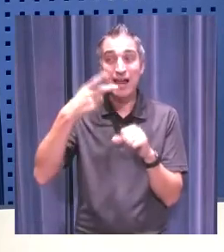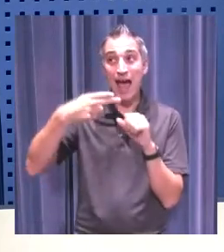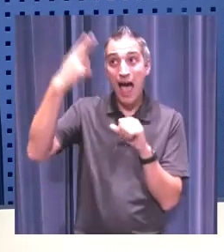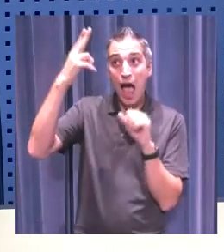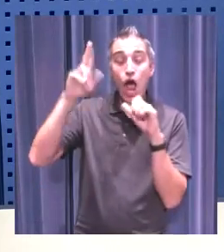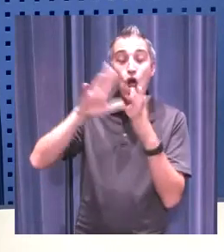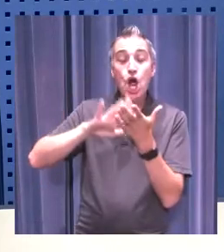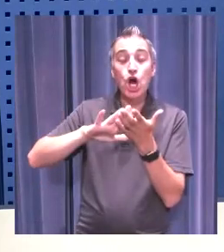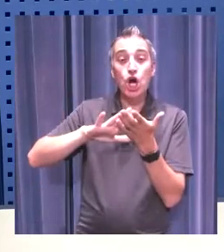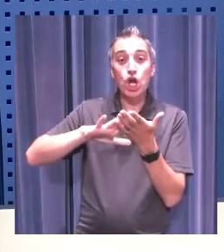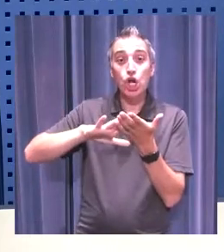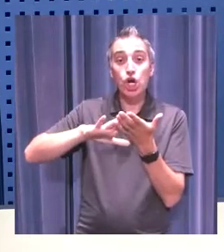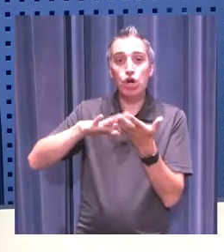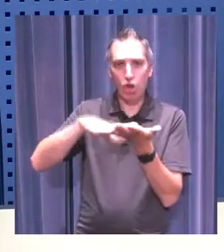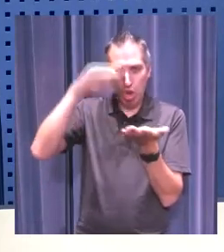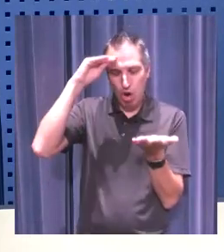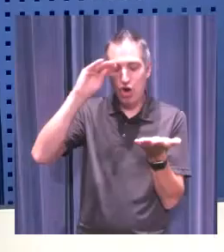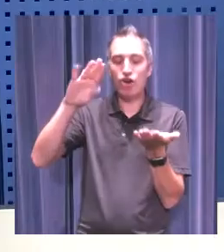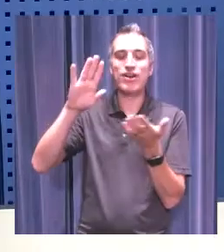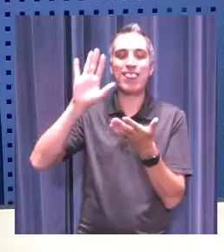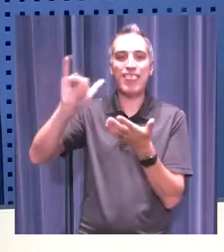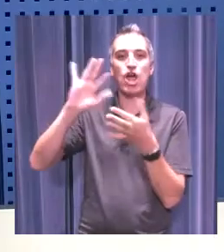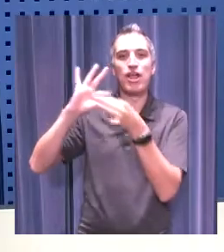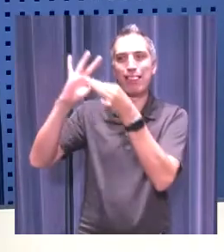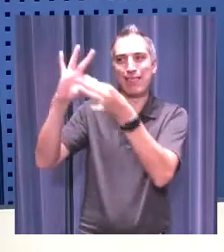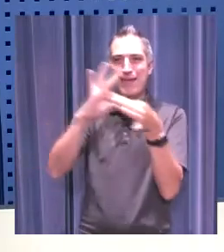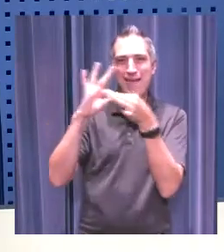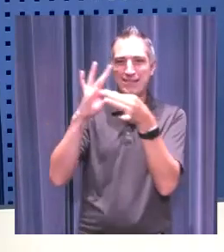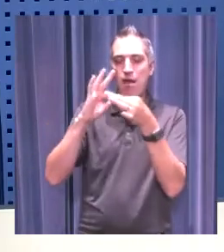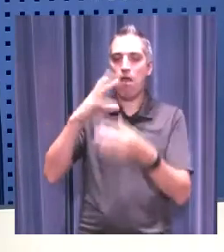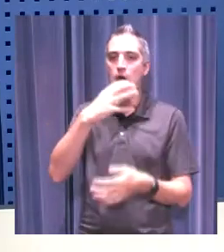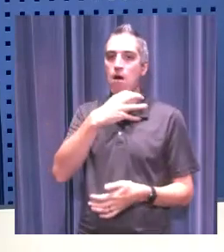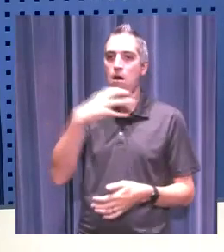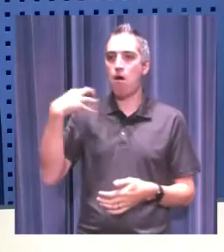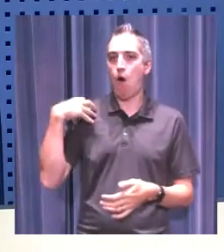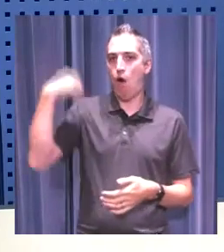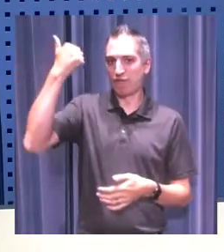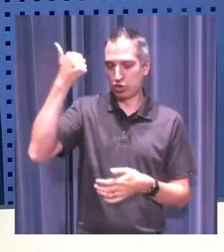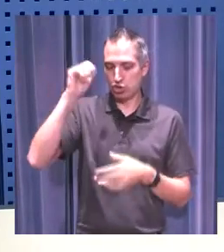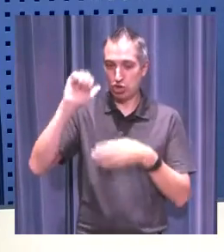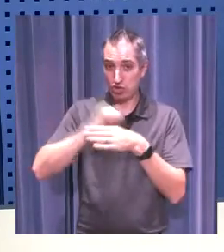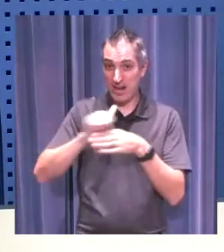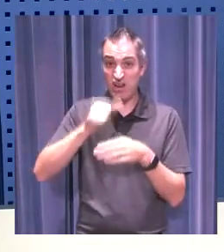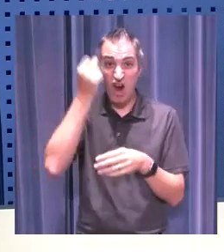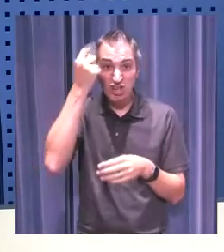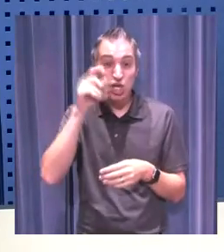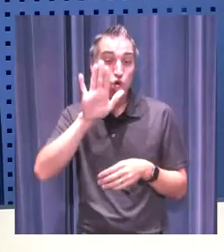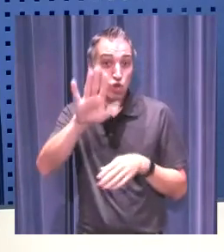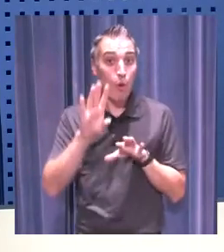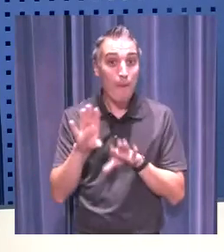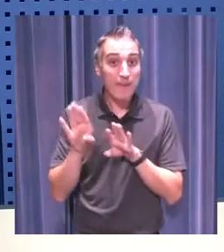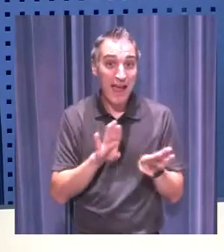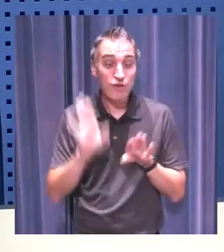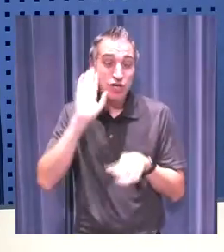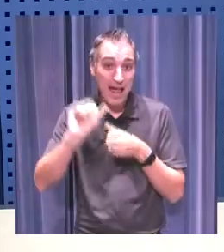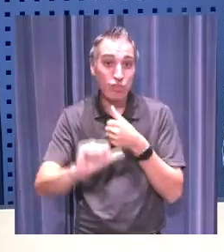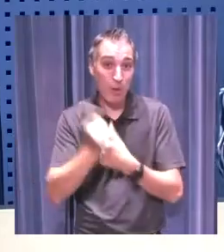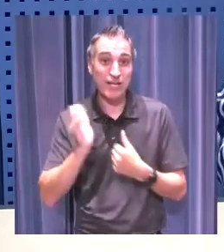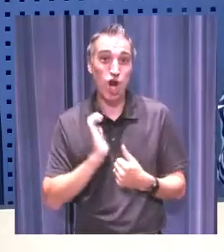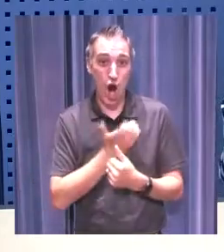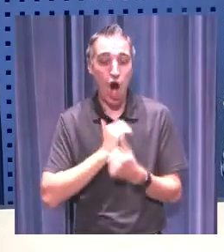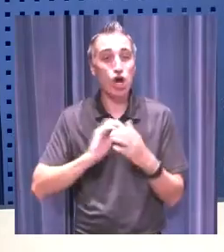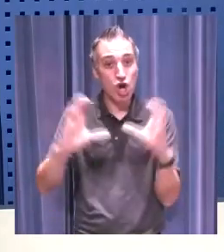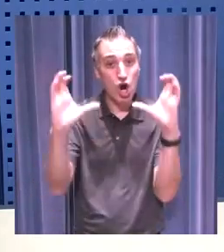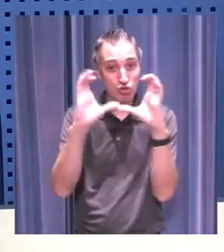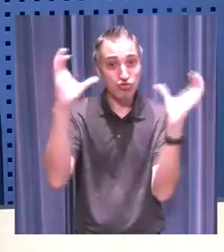Commission's accreditation liaison officer training. Let me share the consequences of how some of your behavior could threaten our